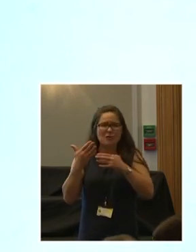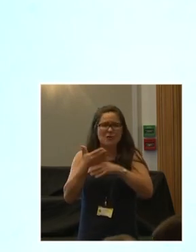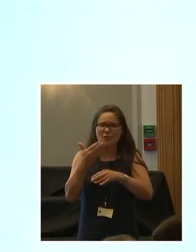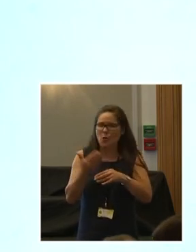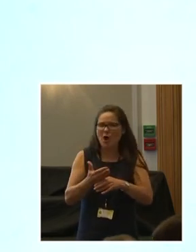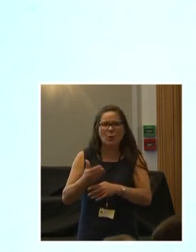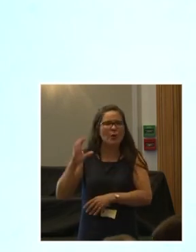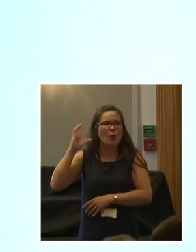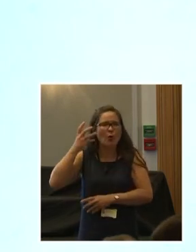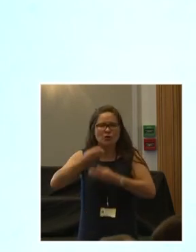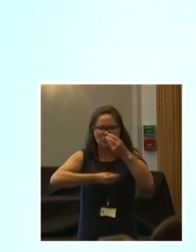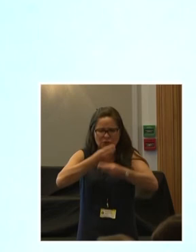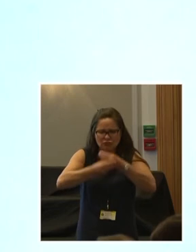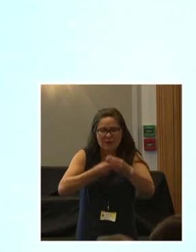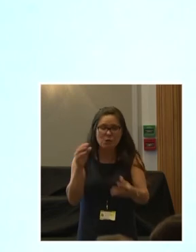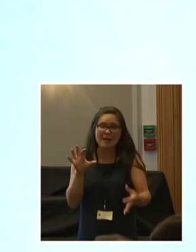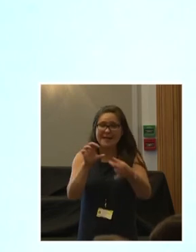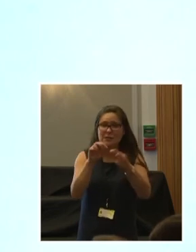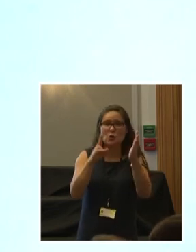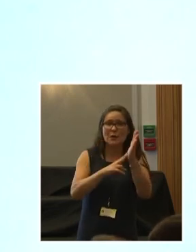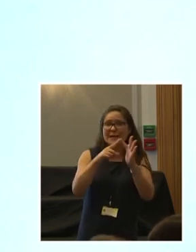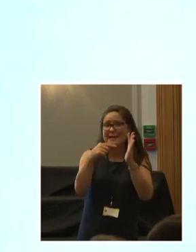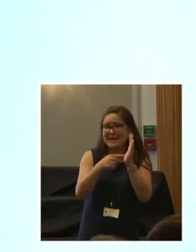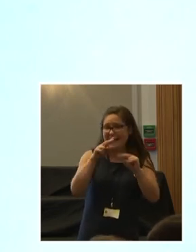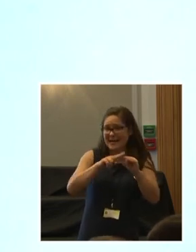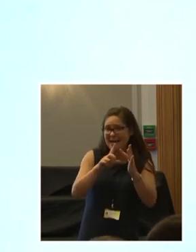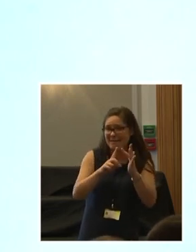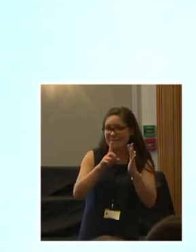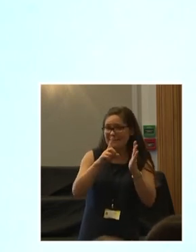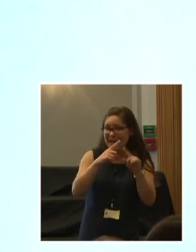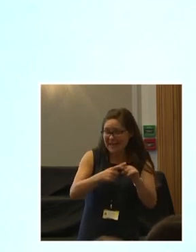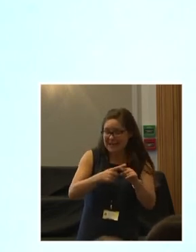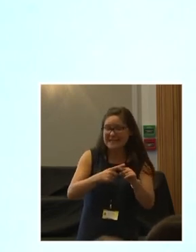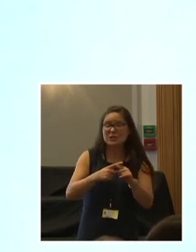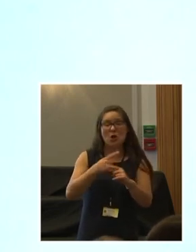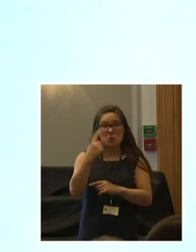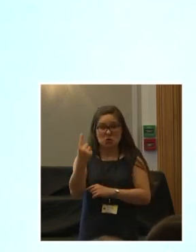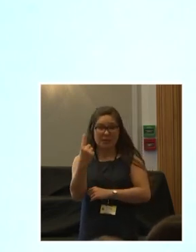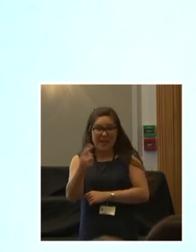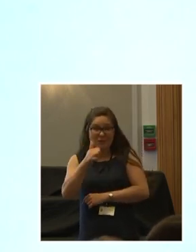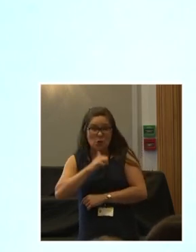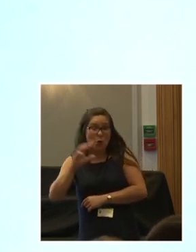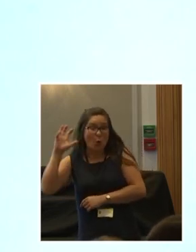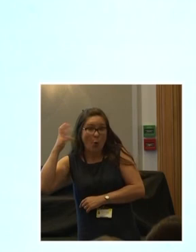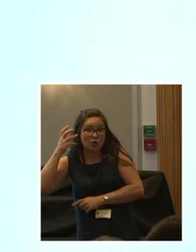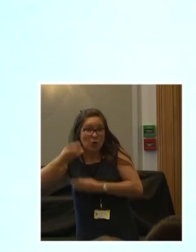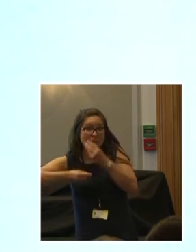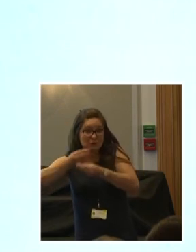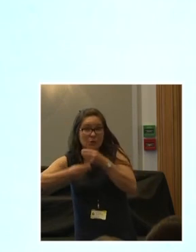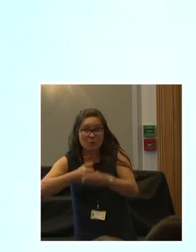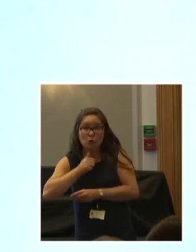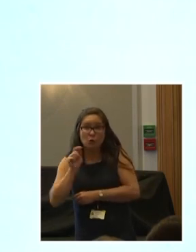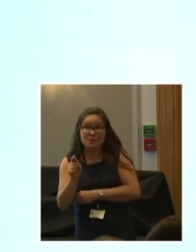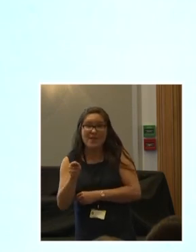other providers, Vocalize and charity. So if you haven't used audio description on your media, use that too. But this after the